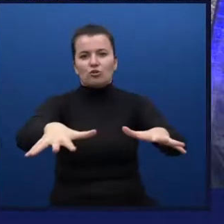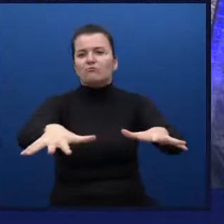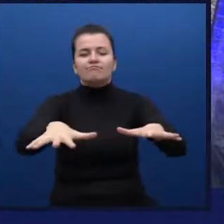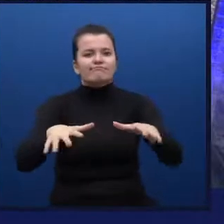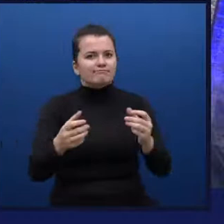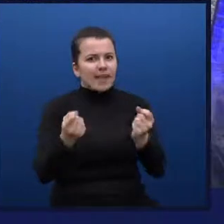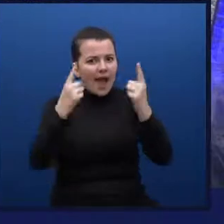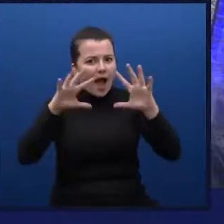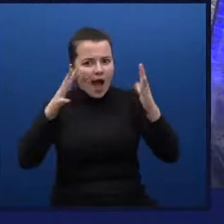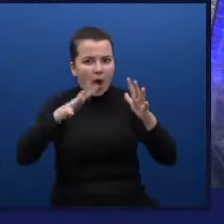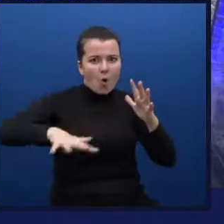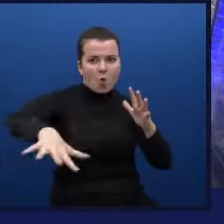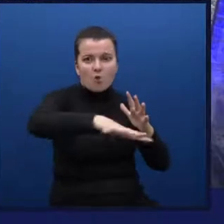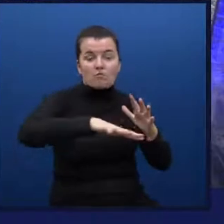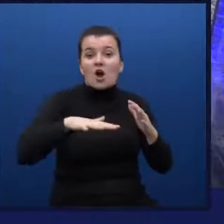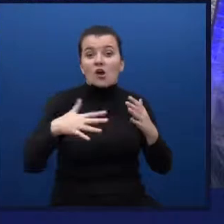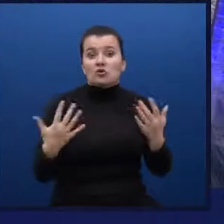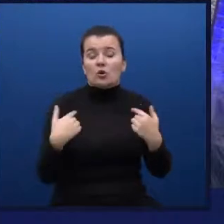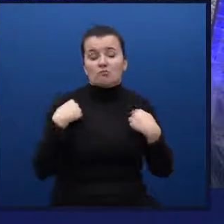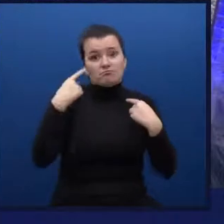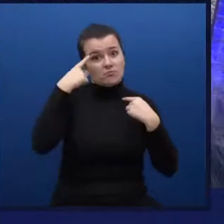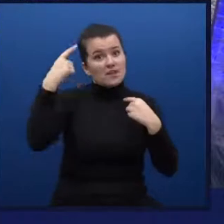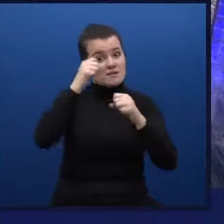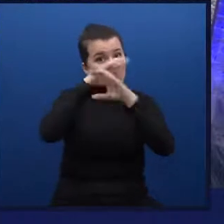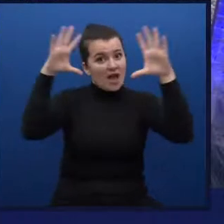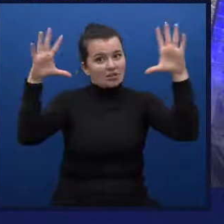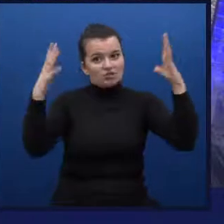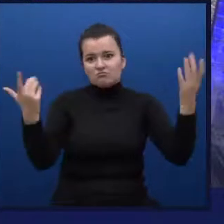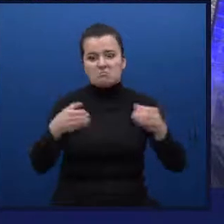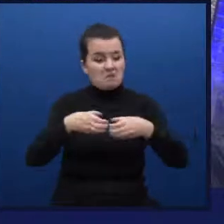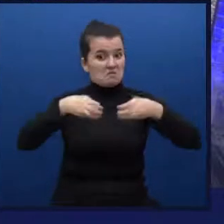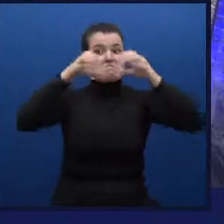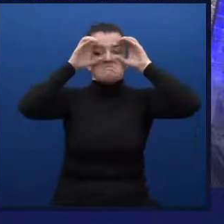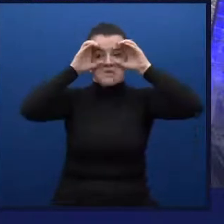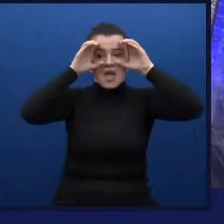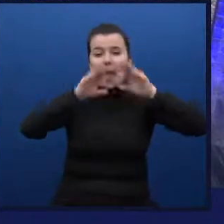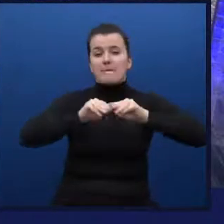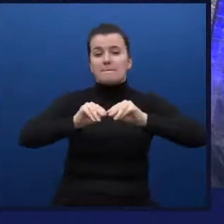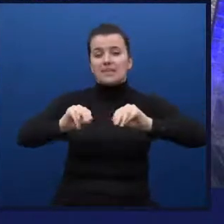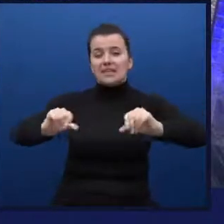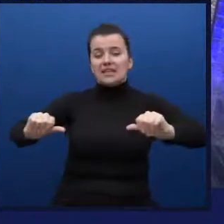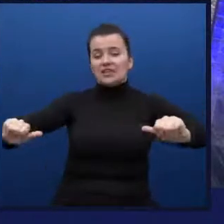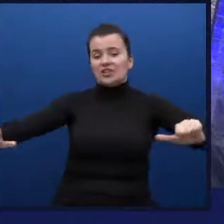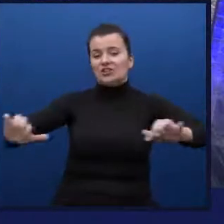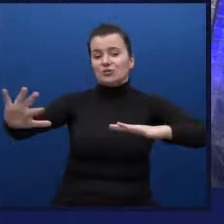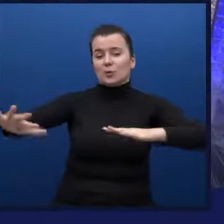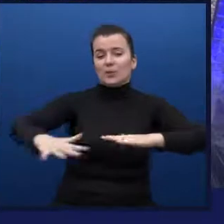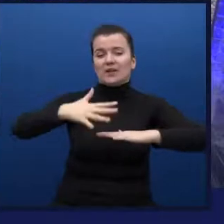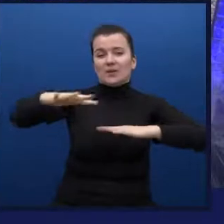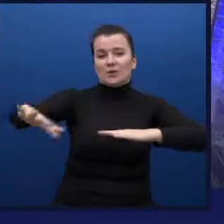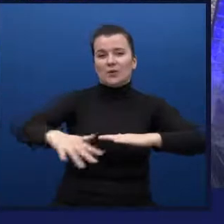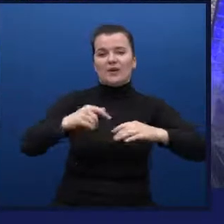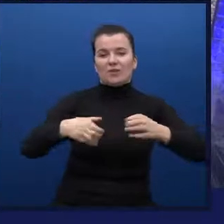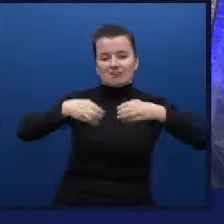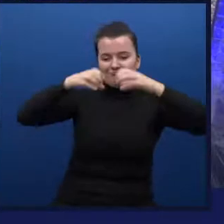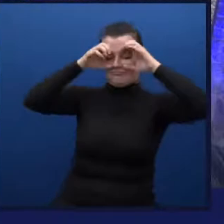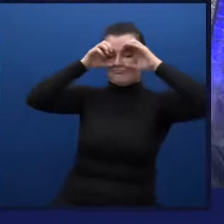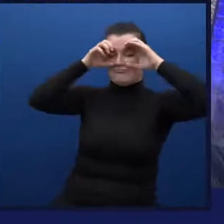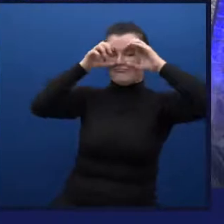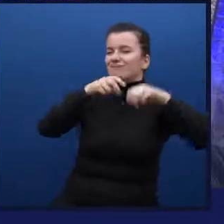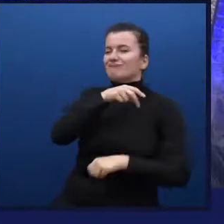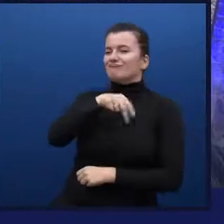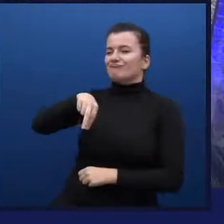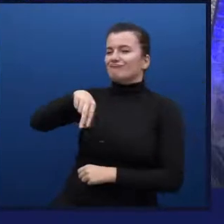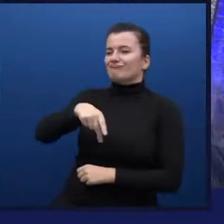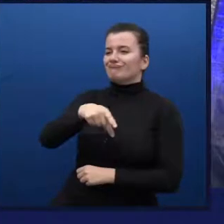from walking on the beach virtually via our headsets and having in our place on Rumla Bay, as an